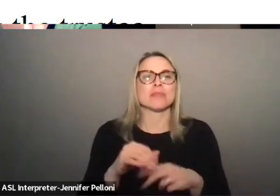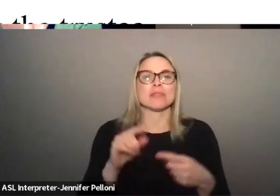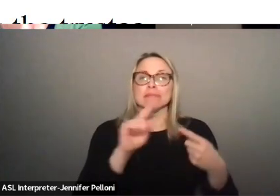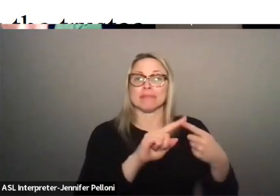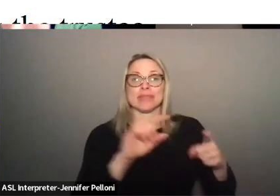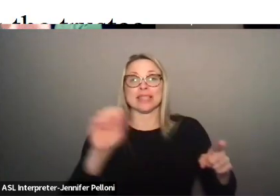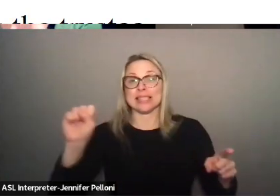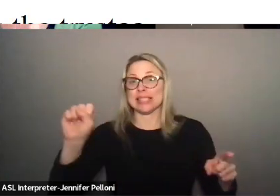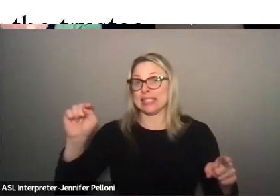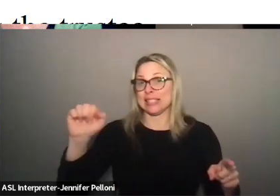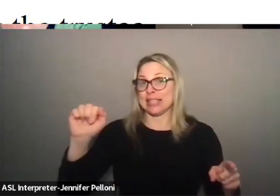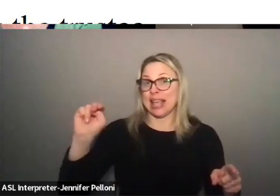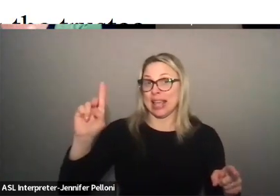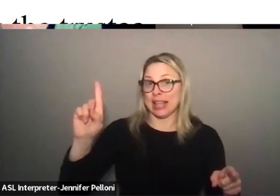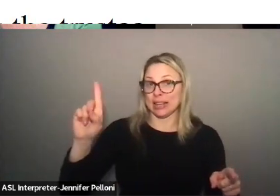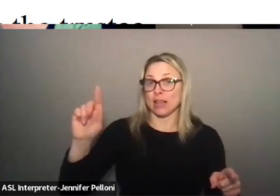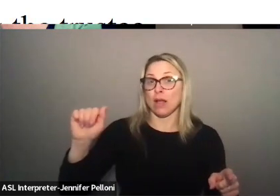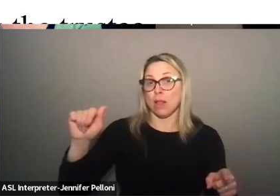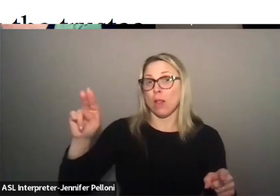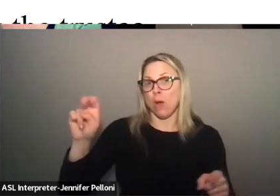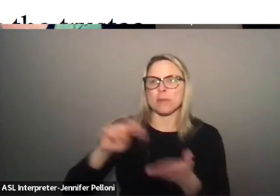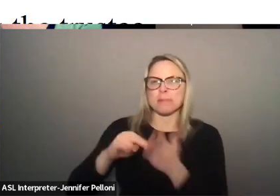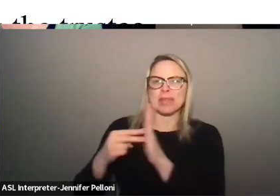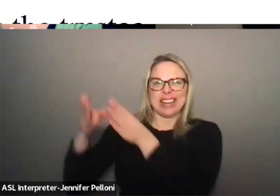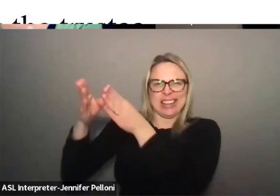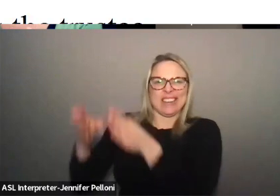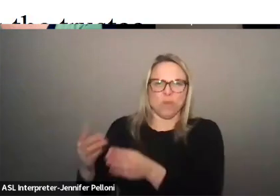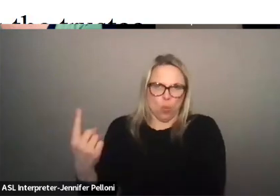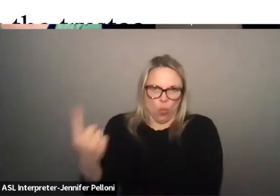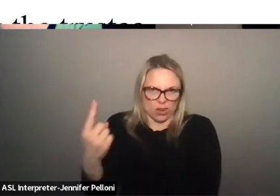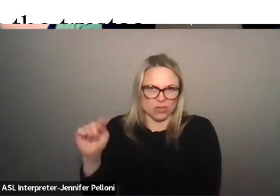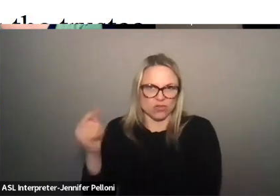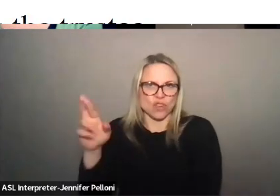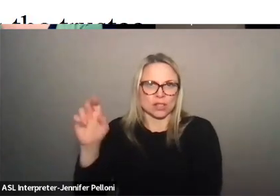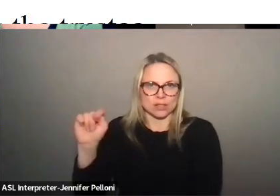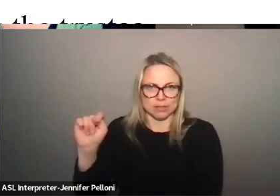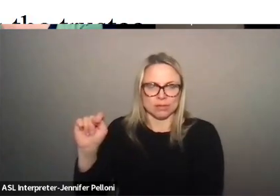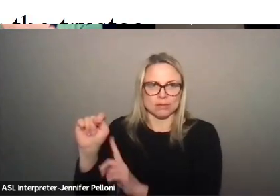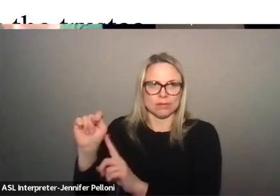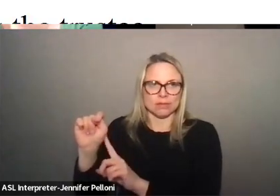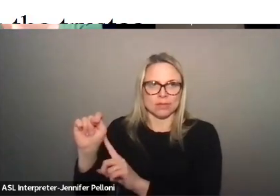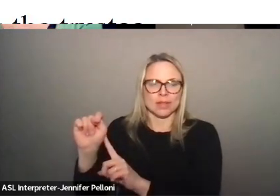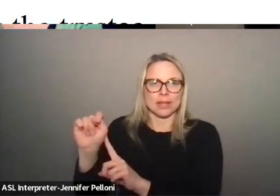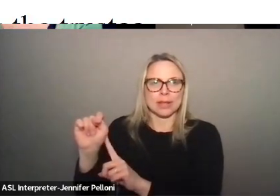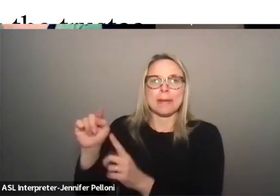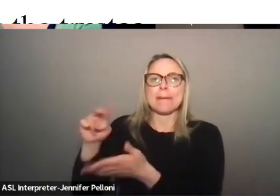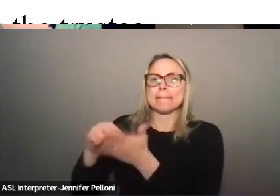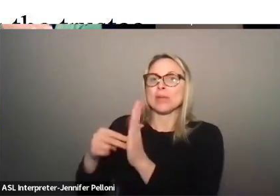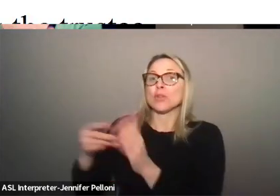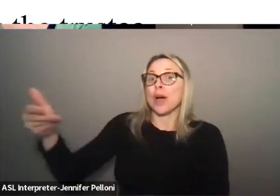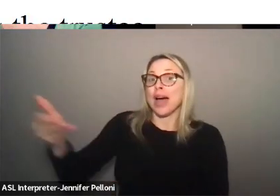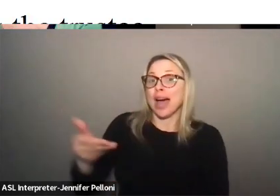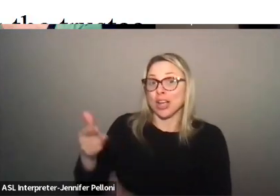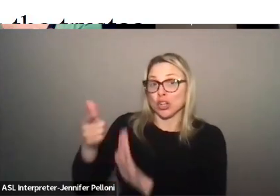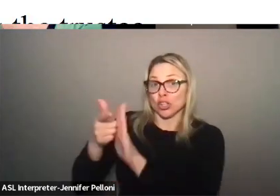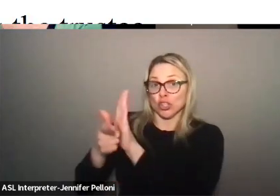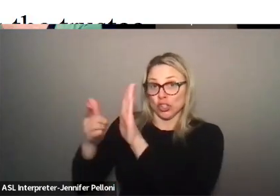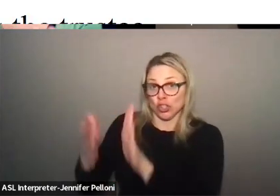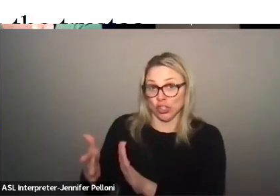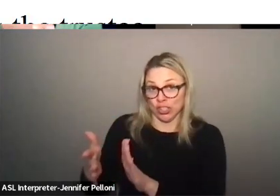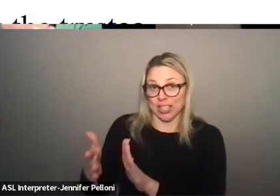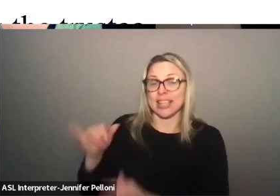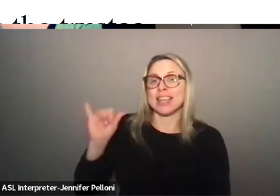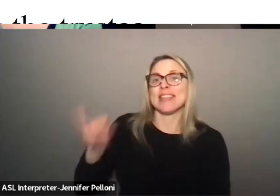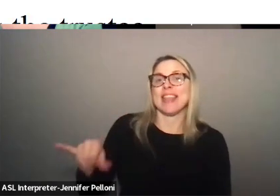trust or an individual trust is a trust that is, you hired an attorney and that trust